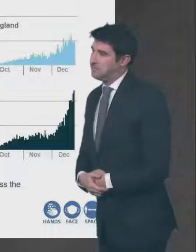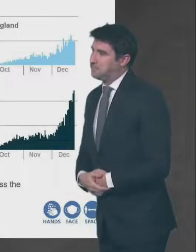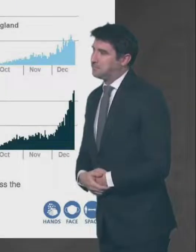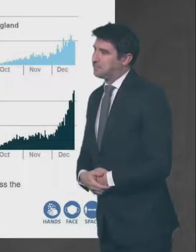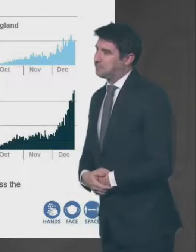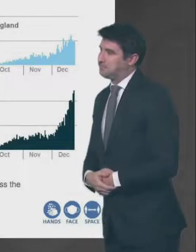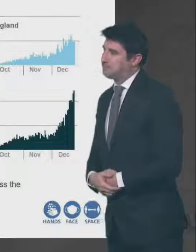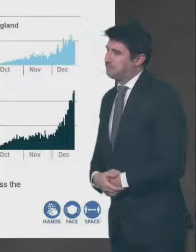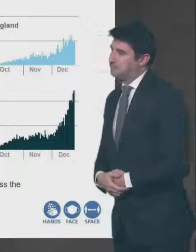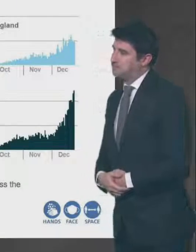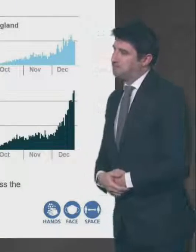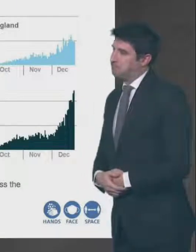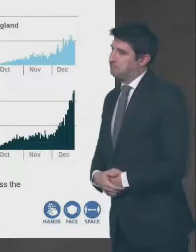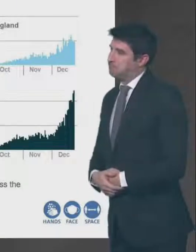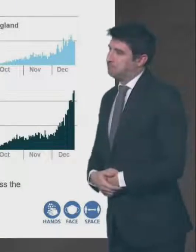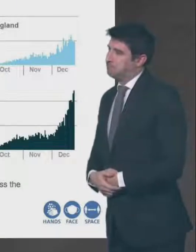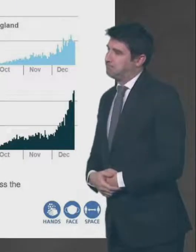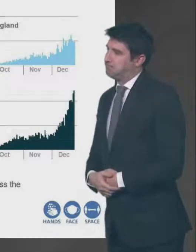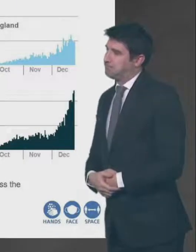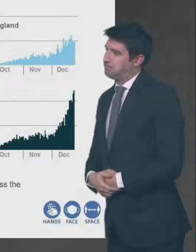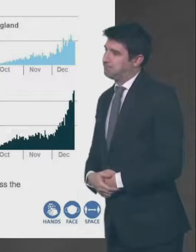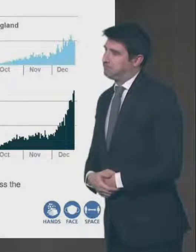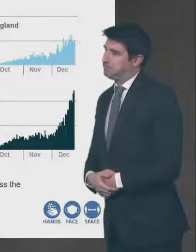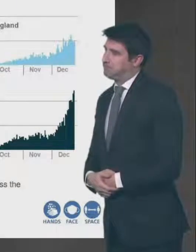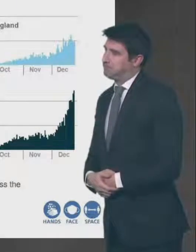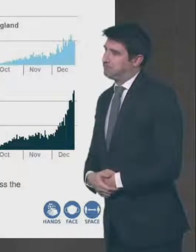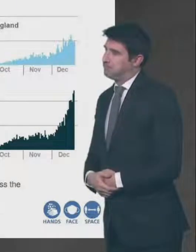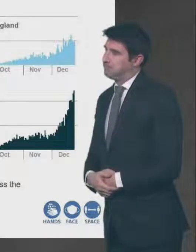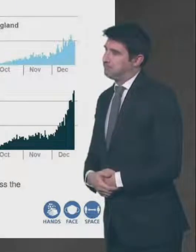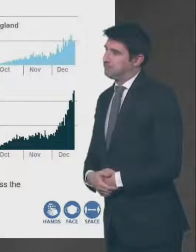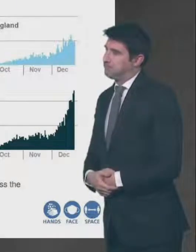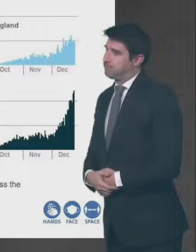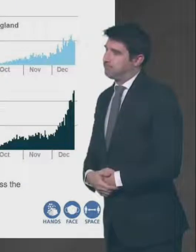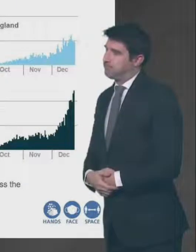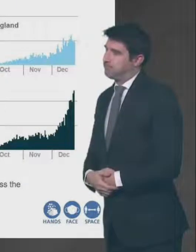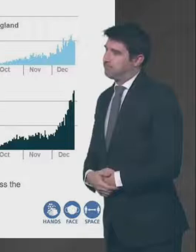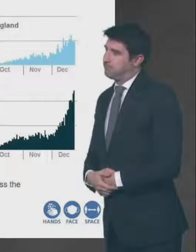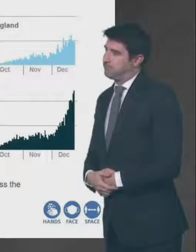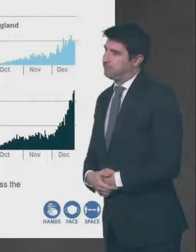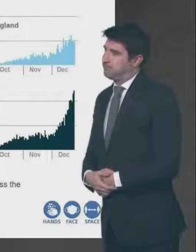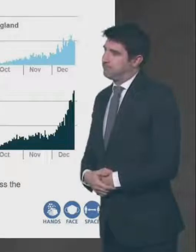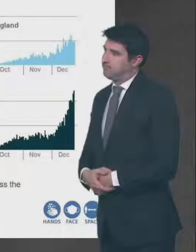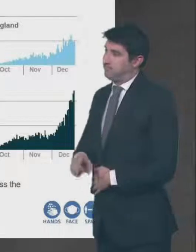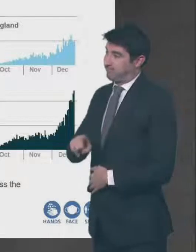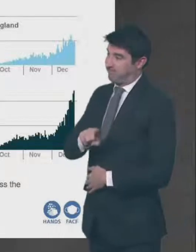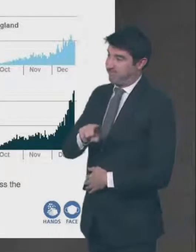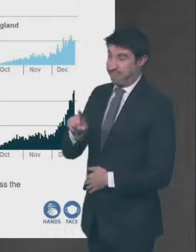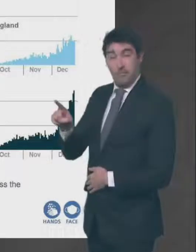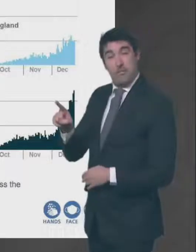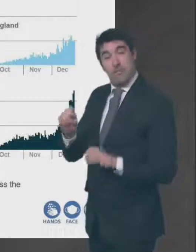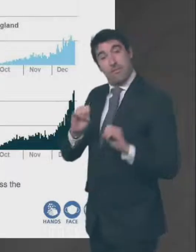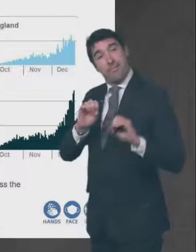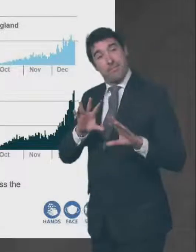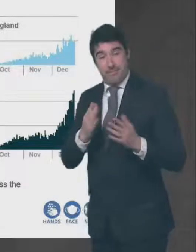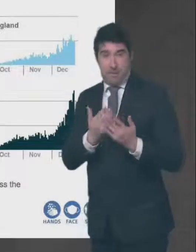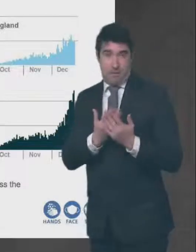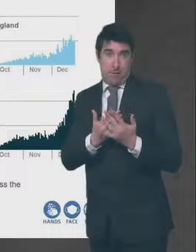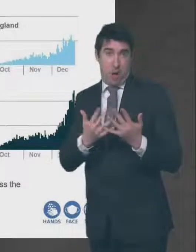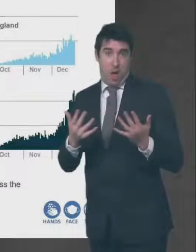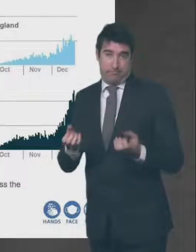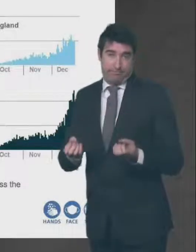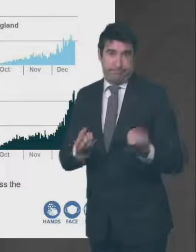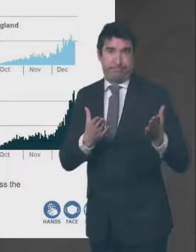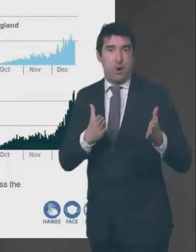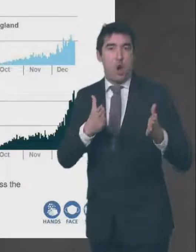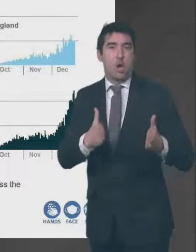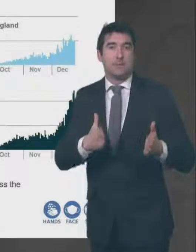reflected in the number of people going into hospital with COVID-19 across the UK. On the extreme left, you can